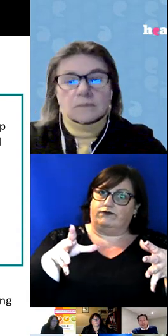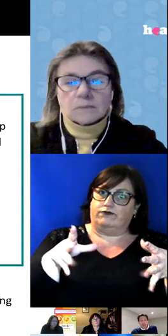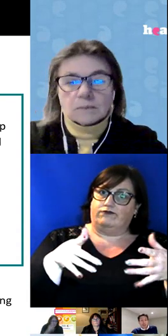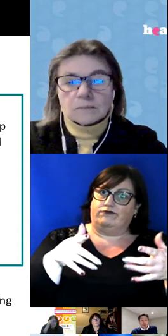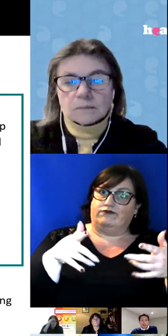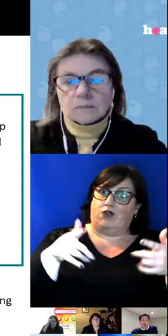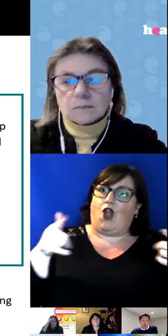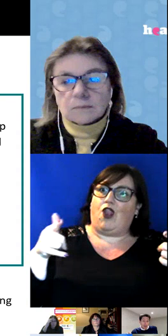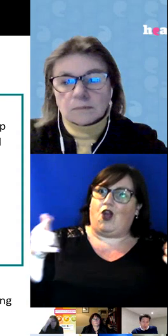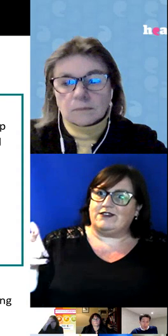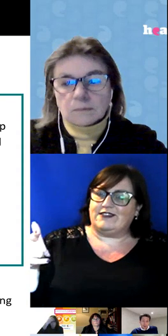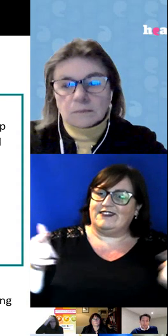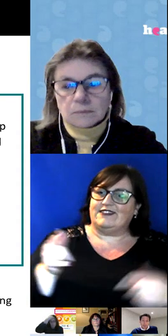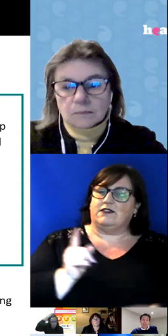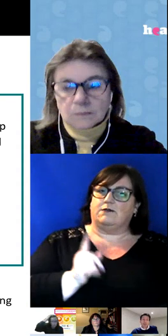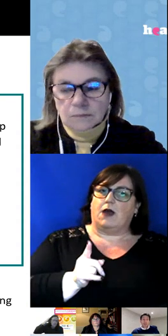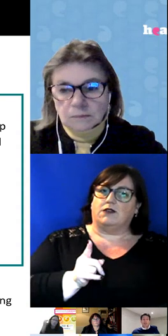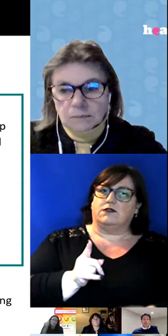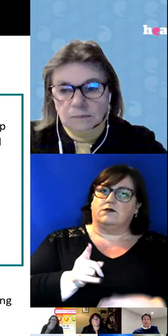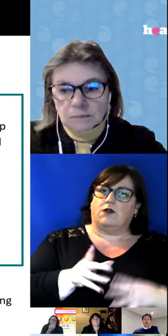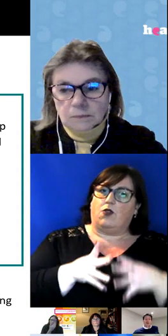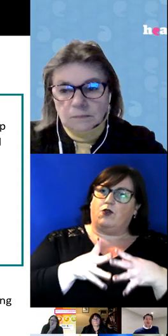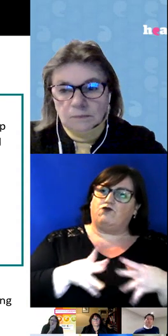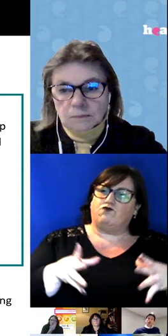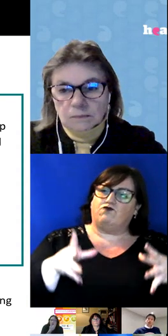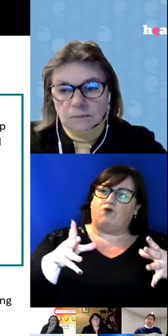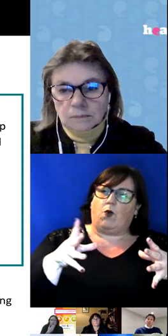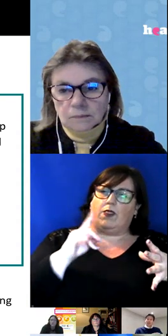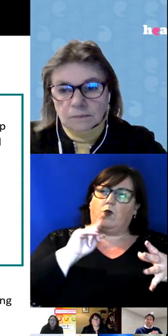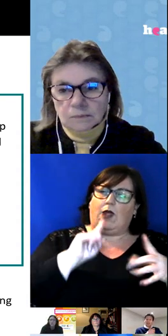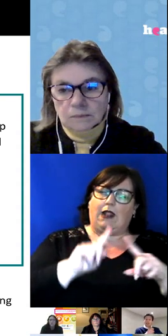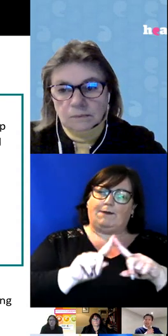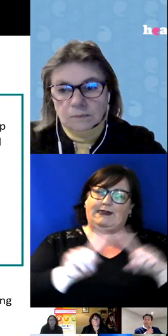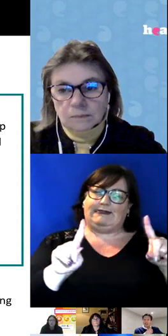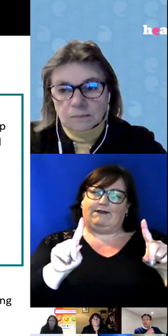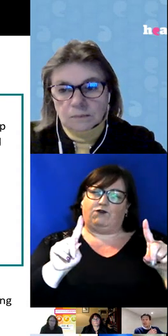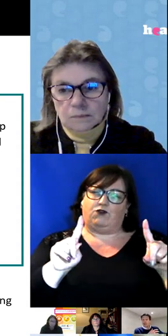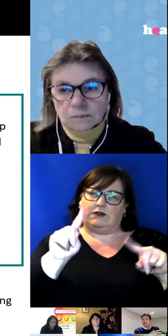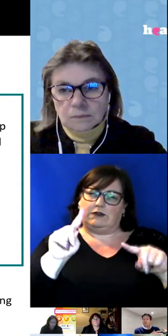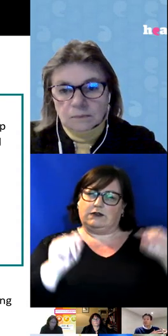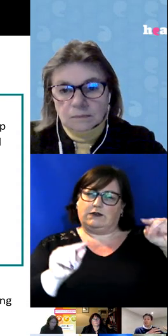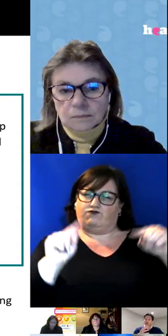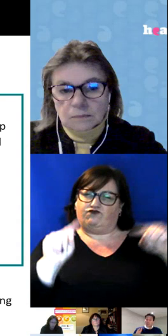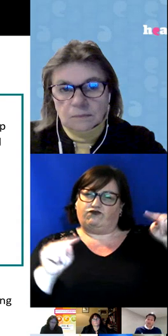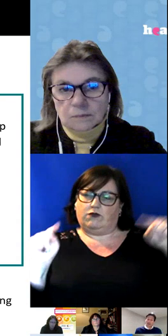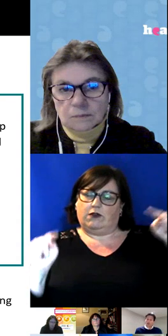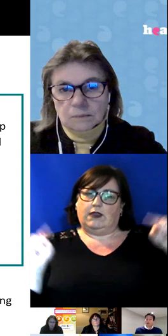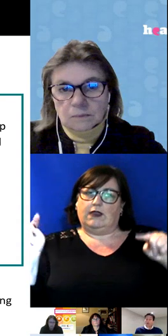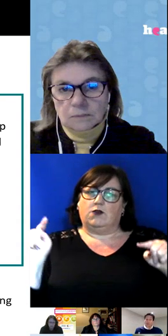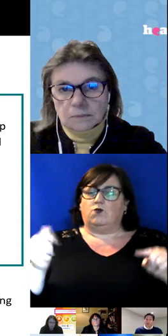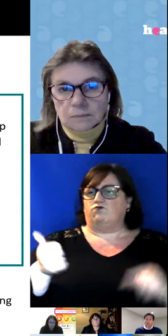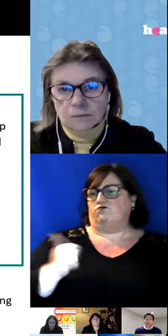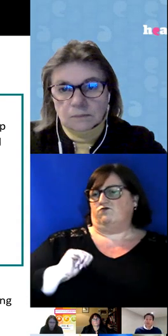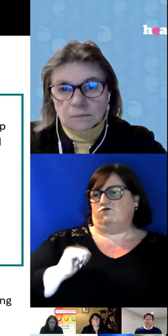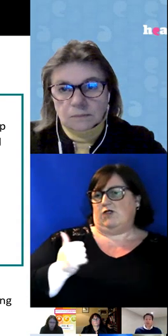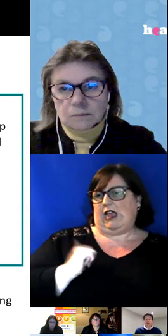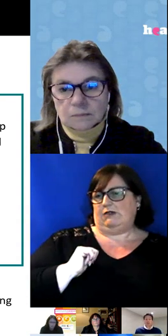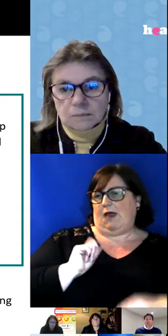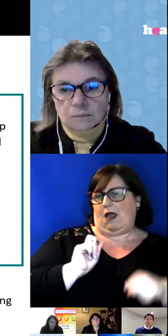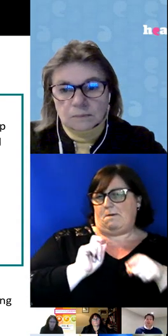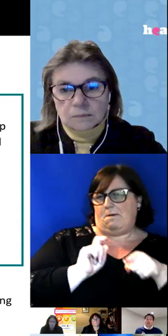that growth itself is not going to be even. We're expecting the majority of that growth to be